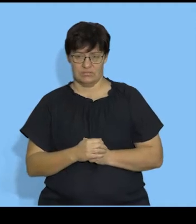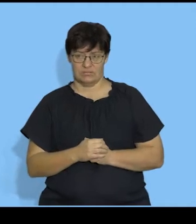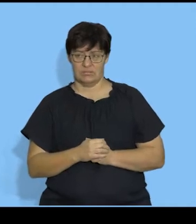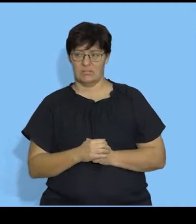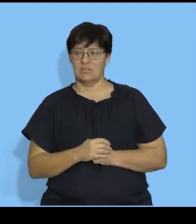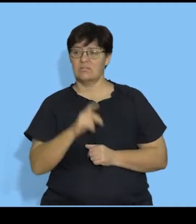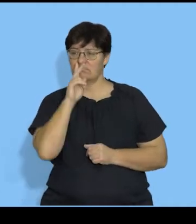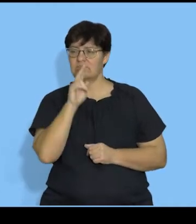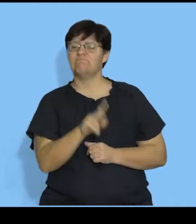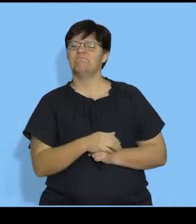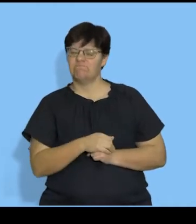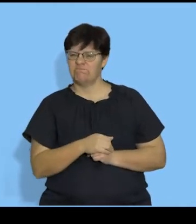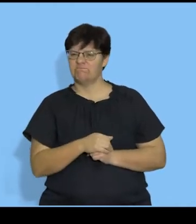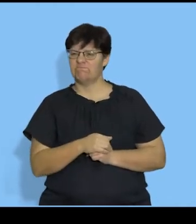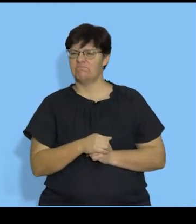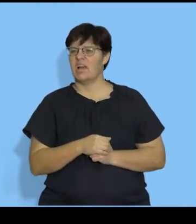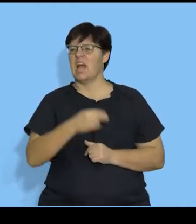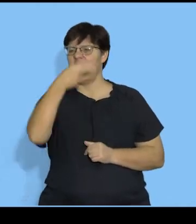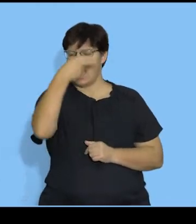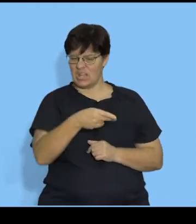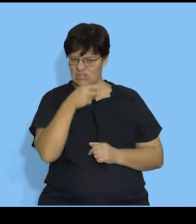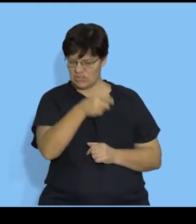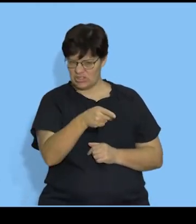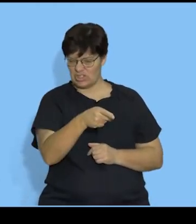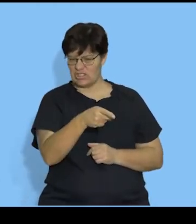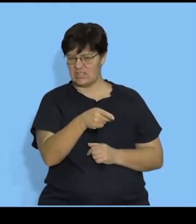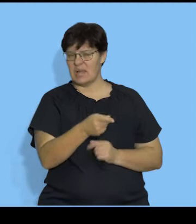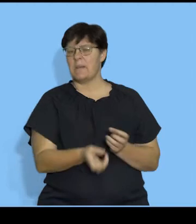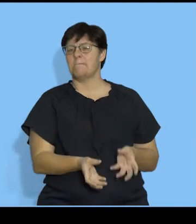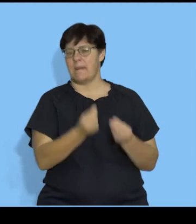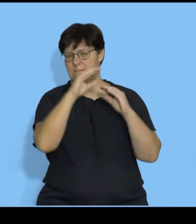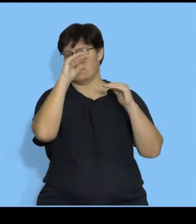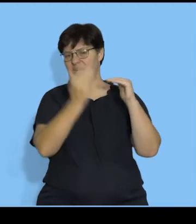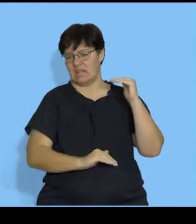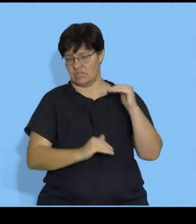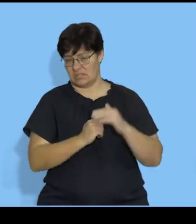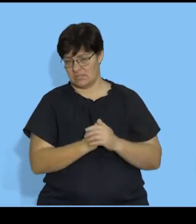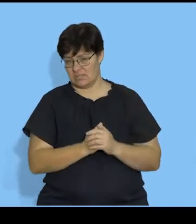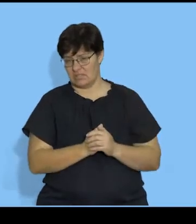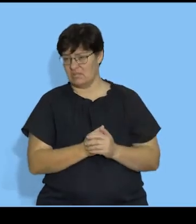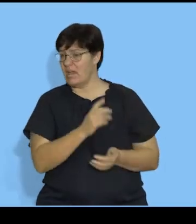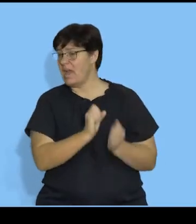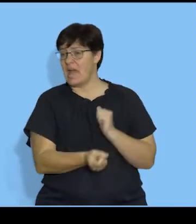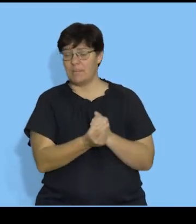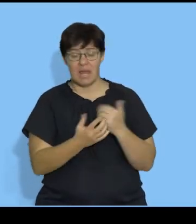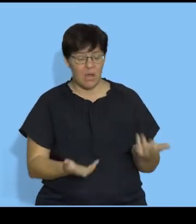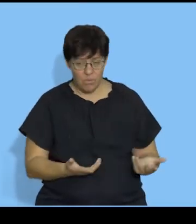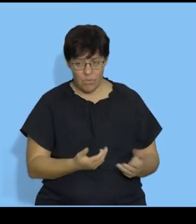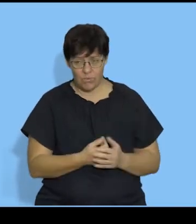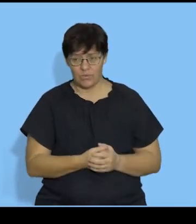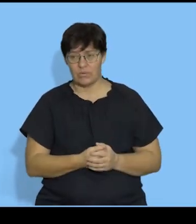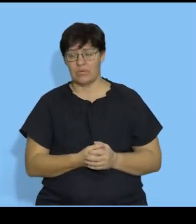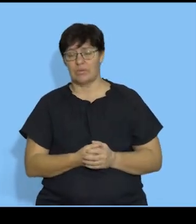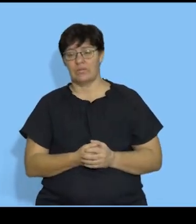also immediately say, okay, hydrogen actually undergoes reduction. And how does that happen? We can simply say